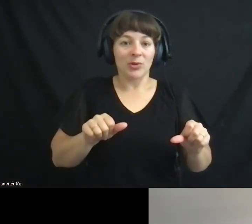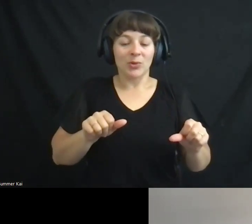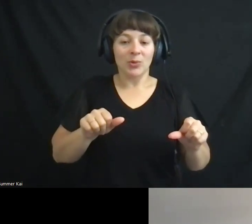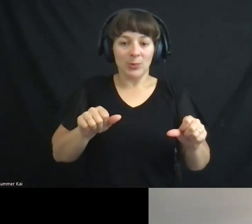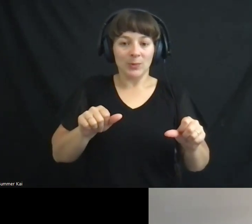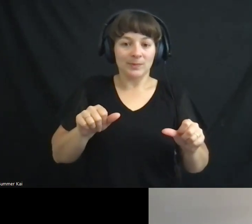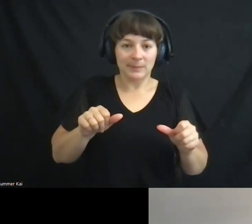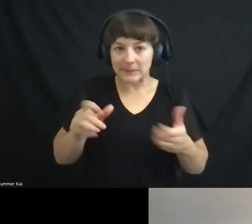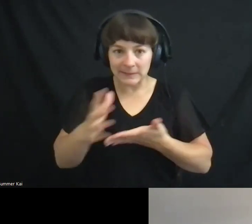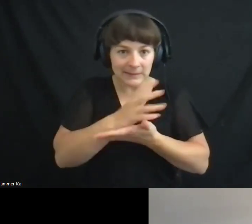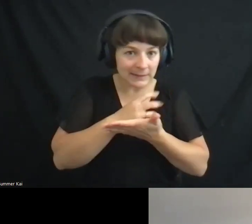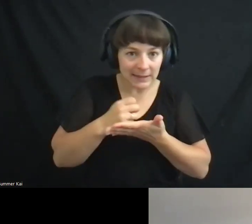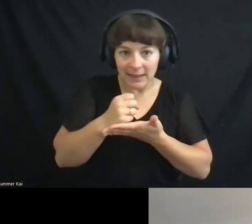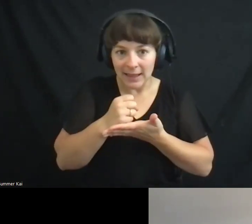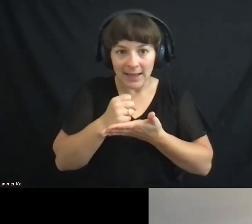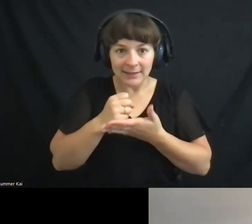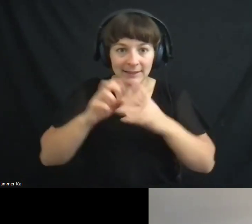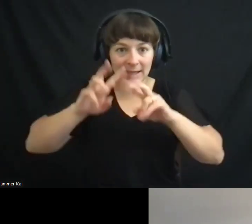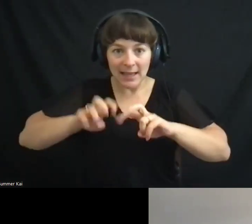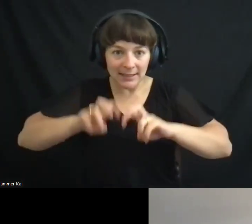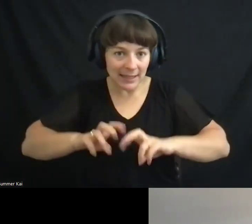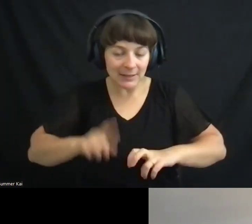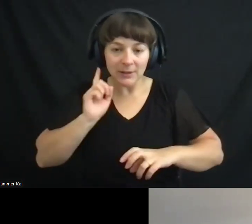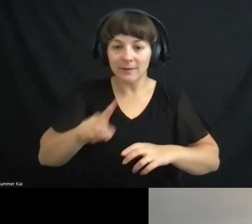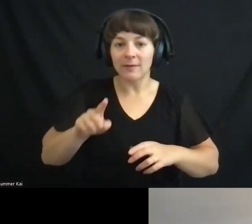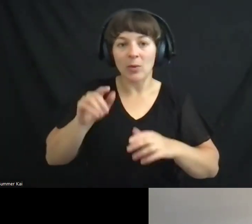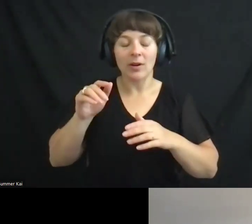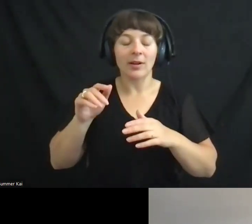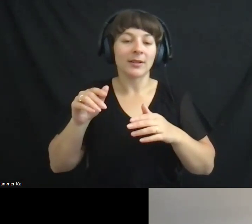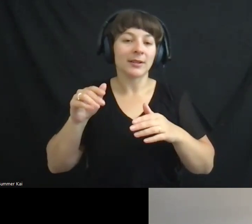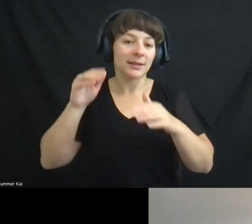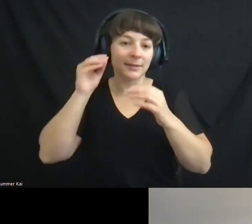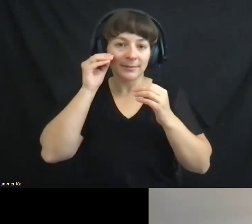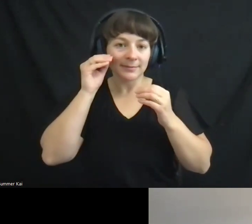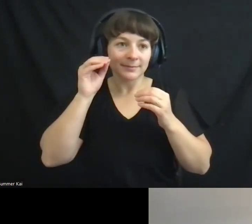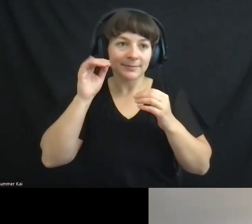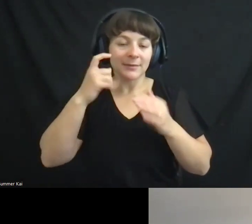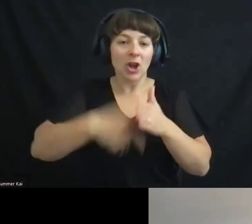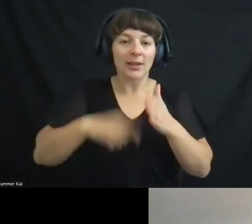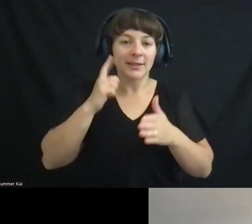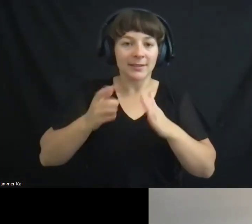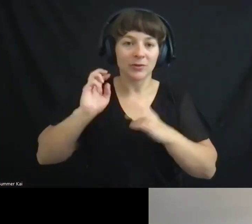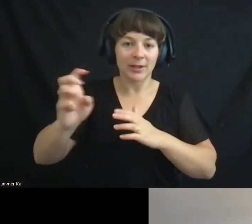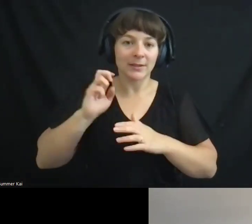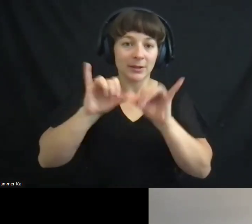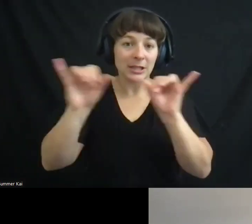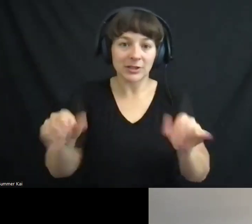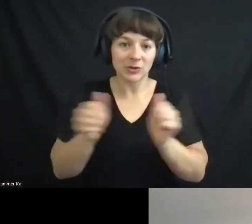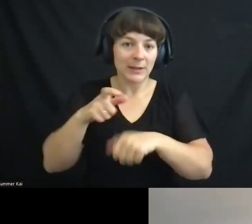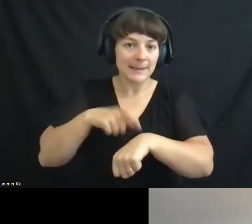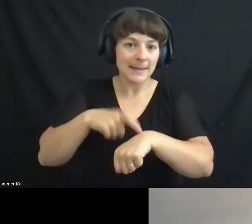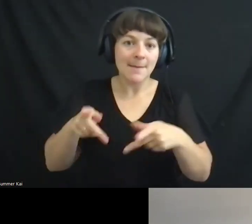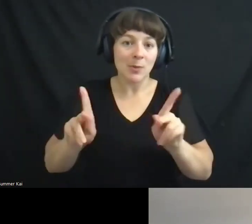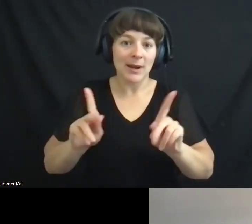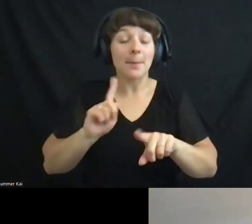put together the assessment of accessible transportation within the time that they had allotted. but one of the recommendations that